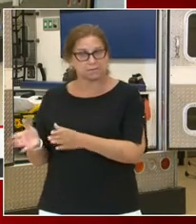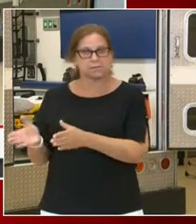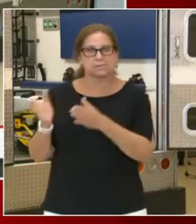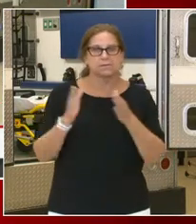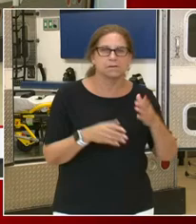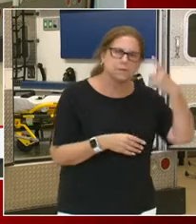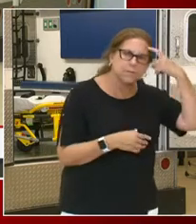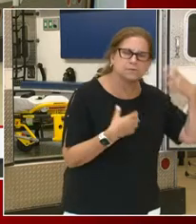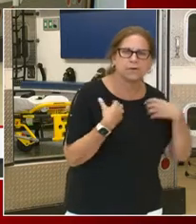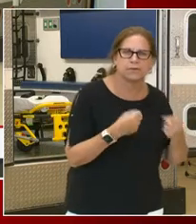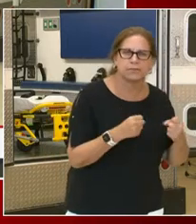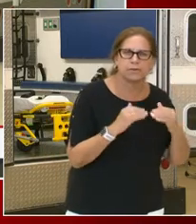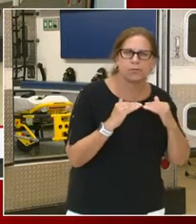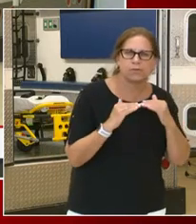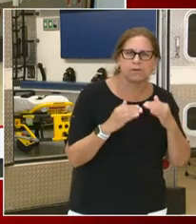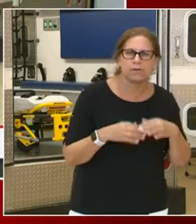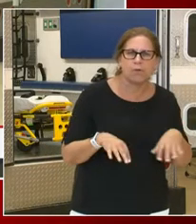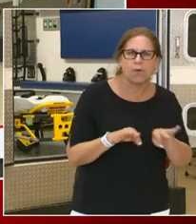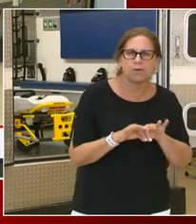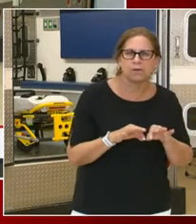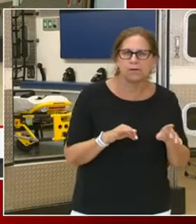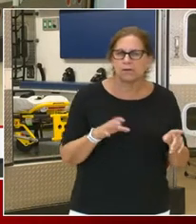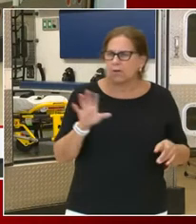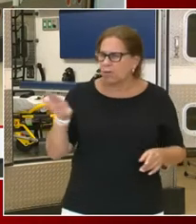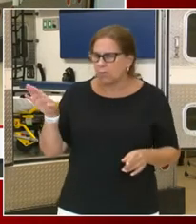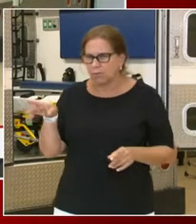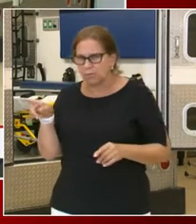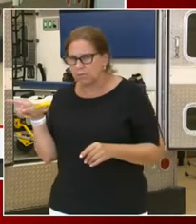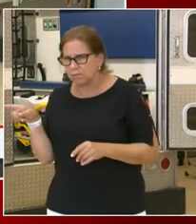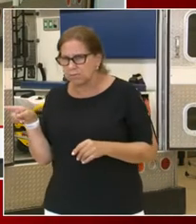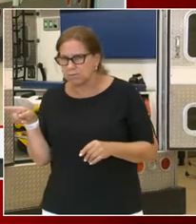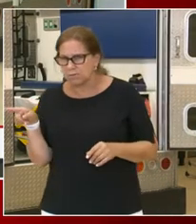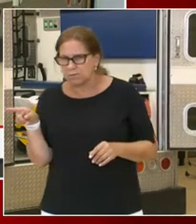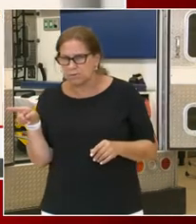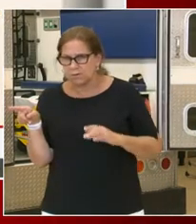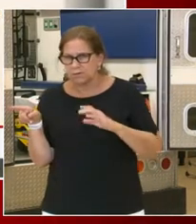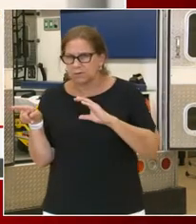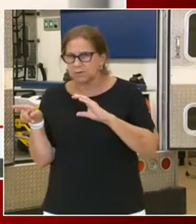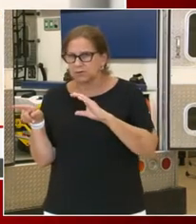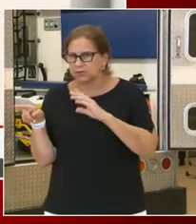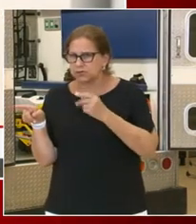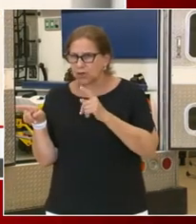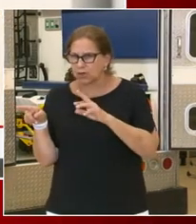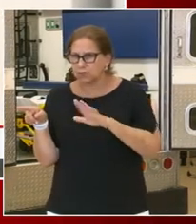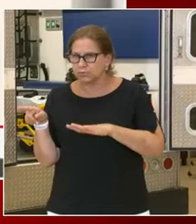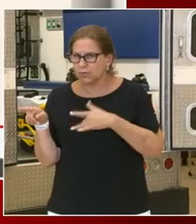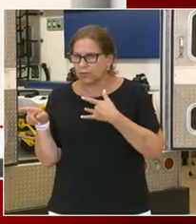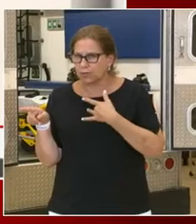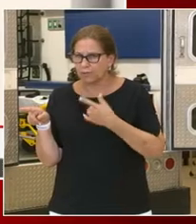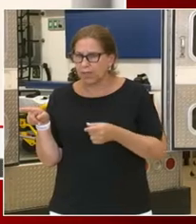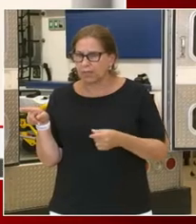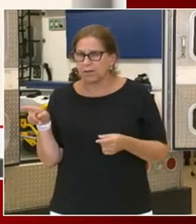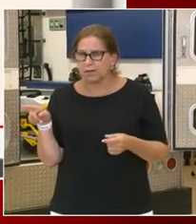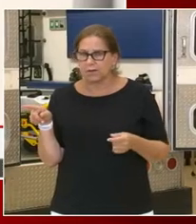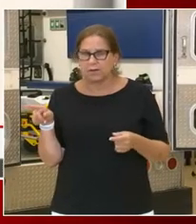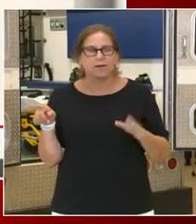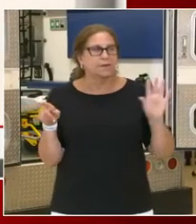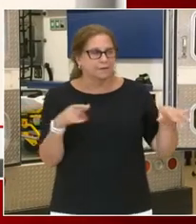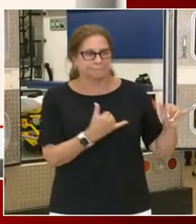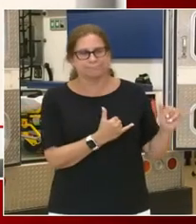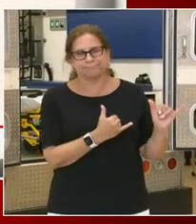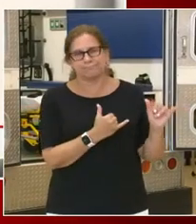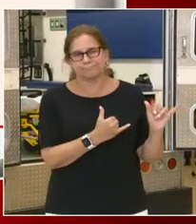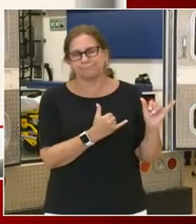an area where I think you see both the diversity of our charter sector as well as where charters shine. So throughout this